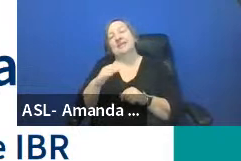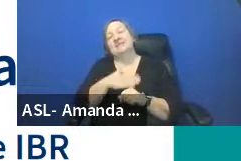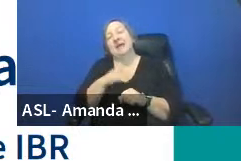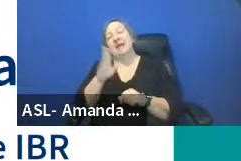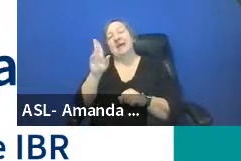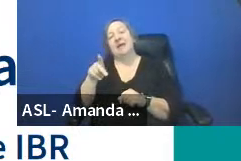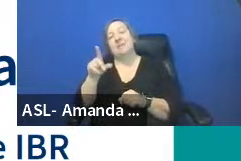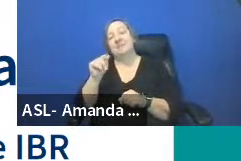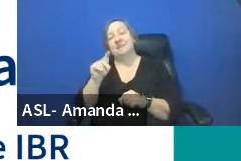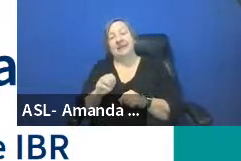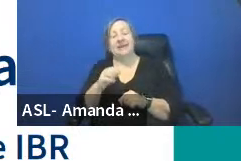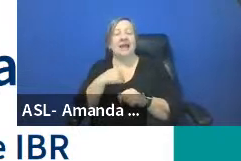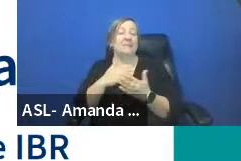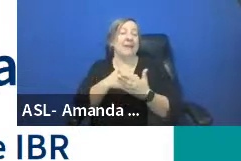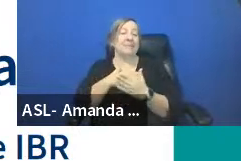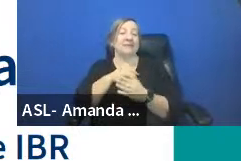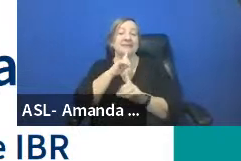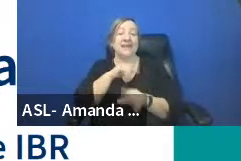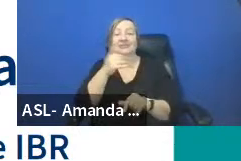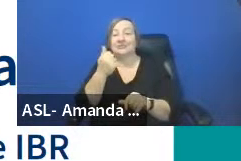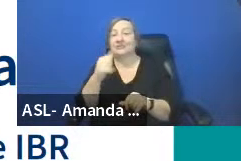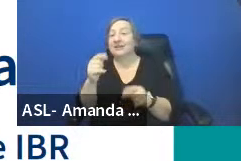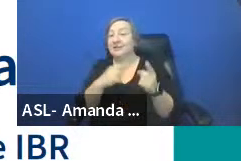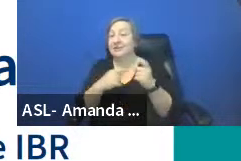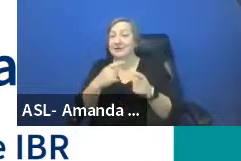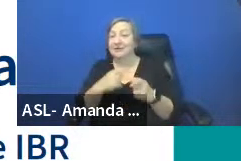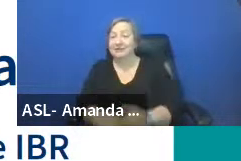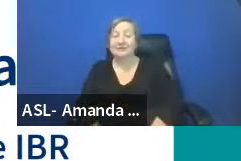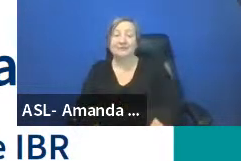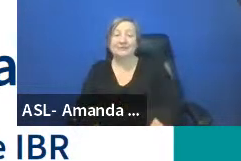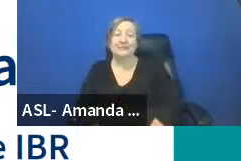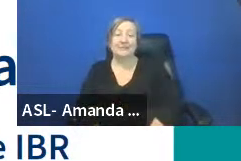update. I'm more than happy to answer any questions.